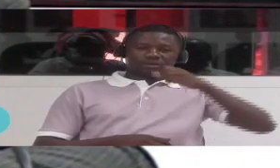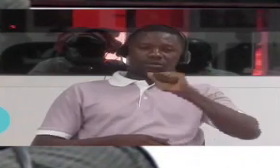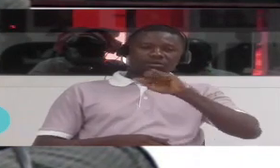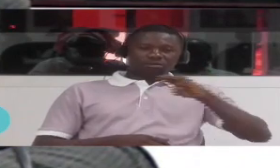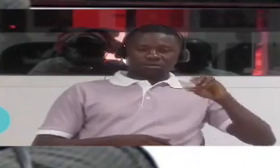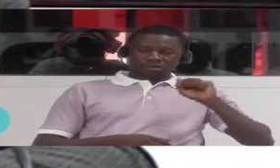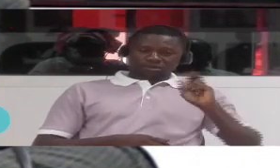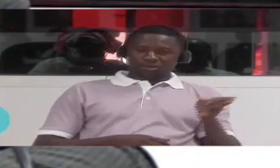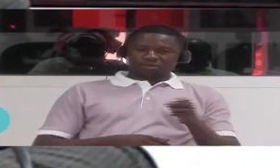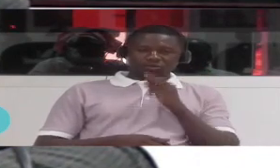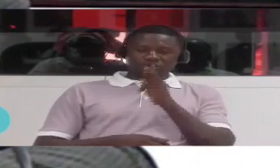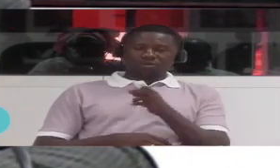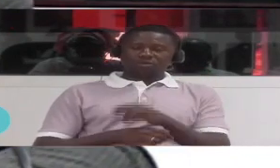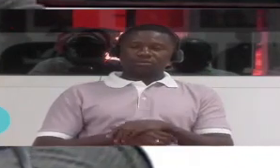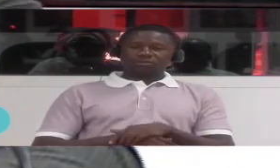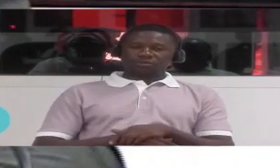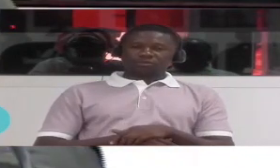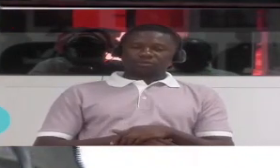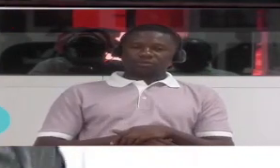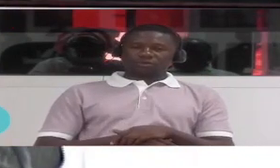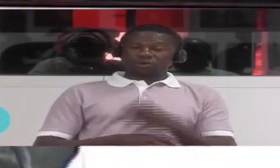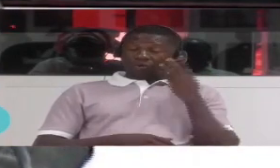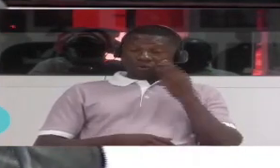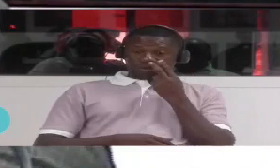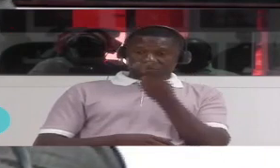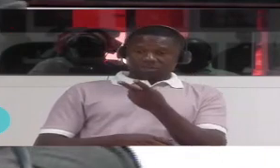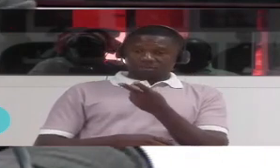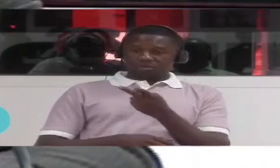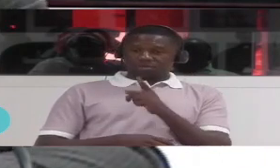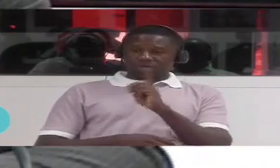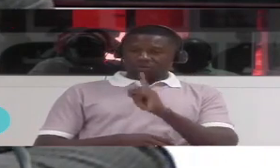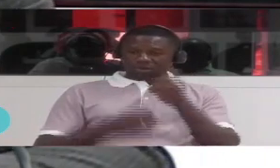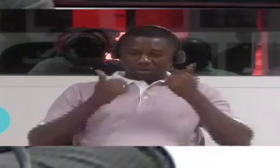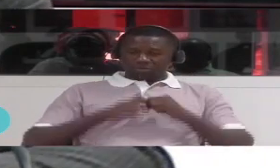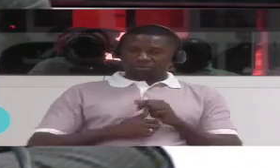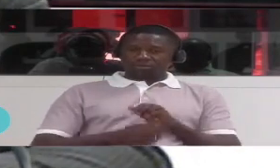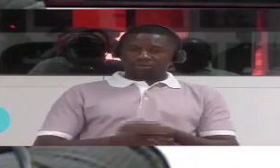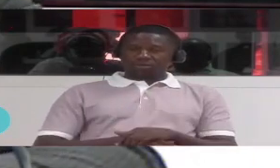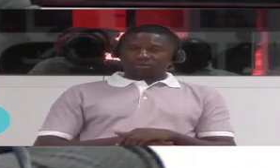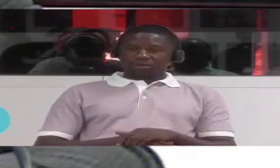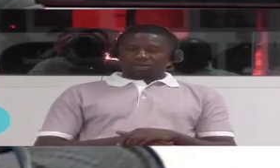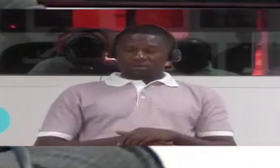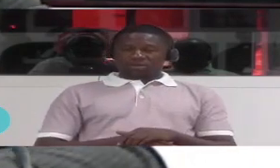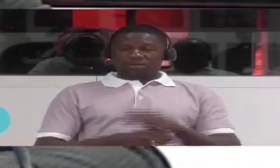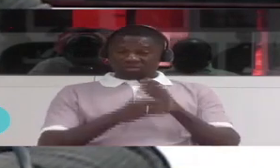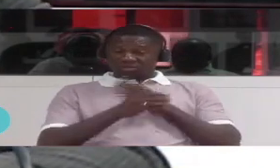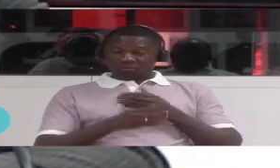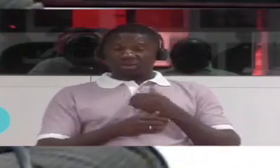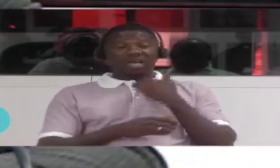When you saw them, can you tell us what happened? Well, even before I actually asked anything or found out